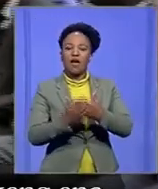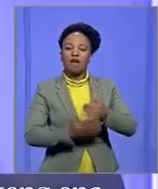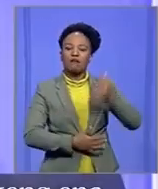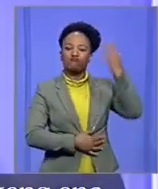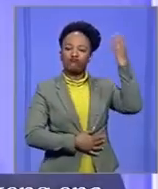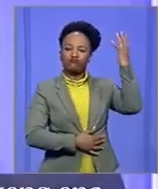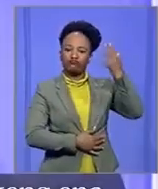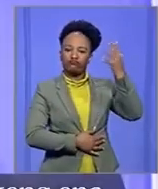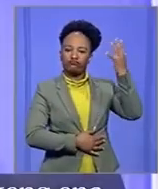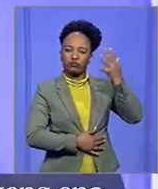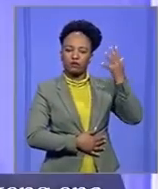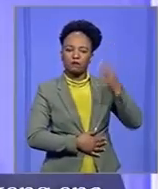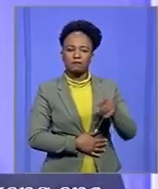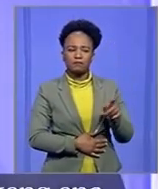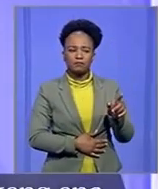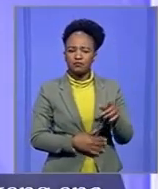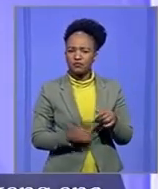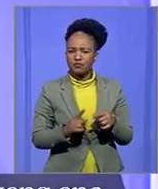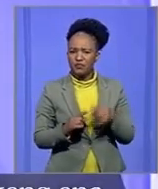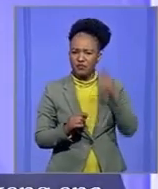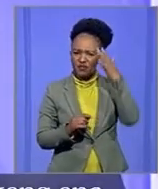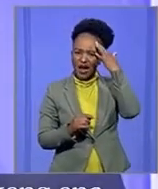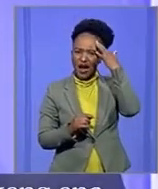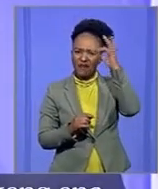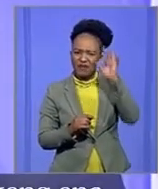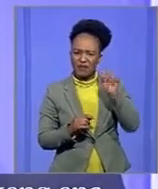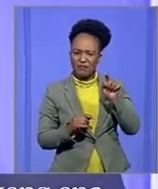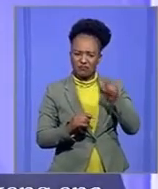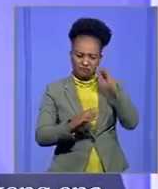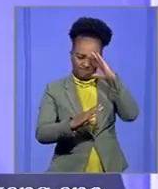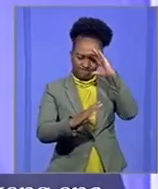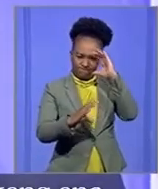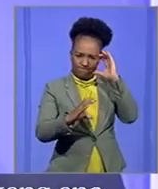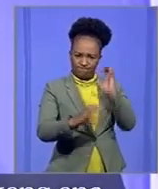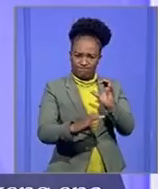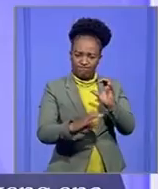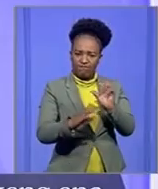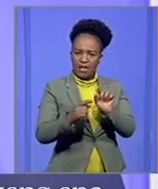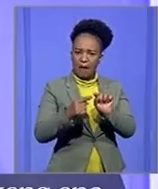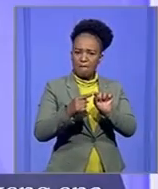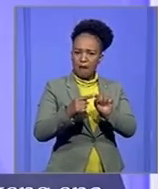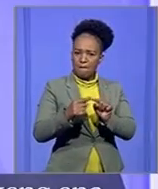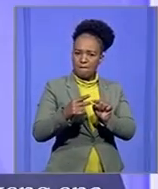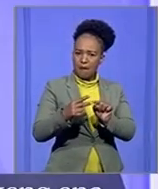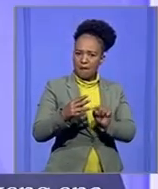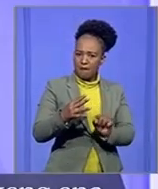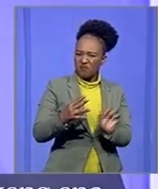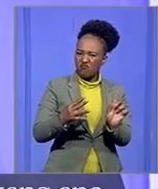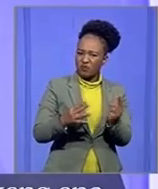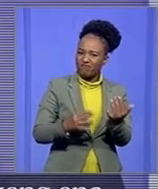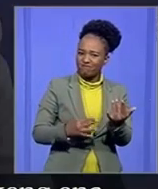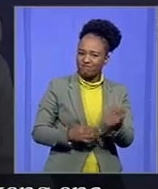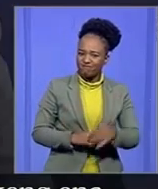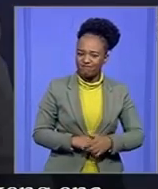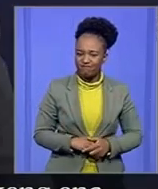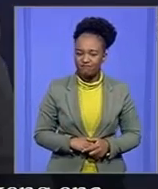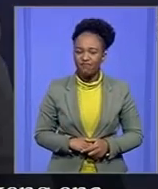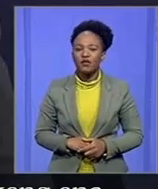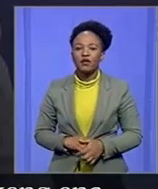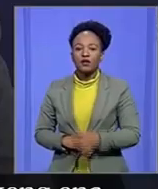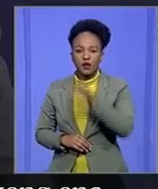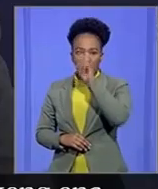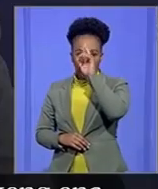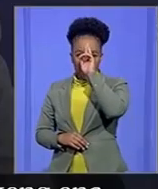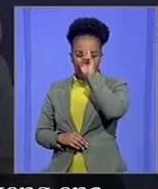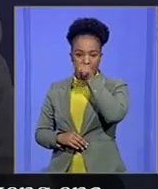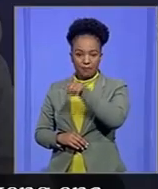dintlha dife tseo mmuso o lokelang ho di tsepamisetsa maikutlo haholo kopanong ena? O tla gopola gore Cabinet Lekgotla e diragala